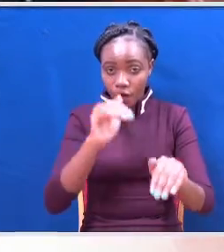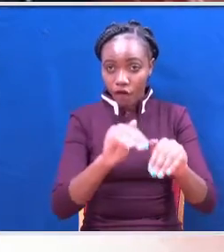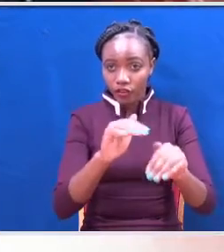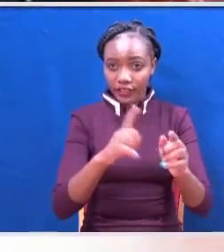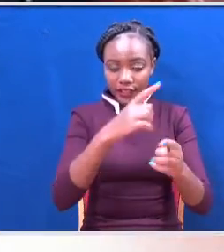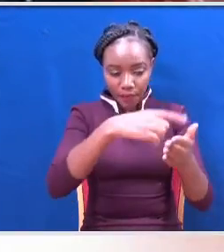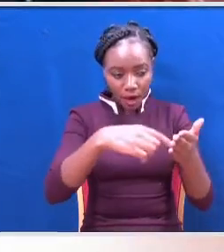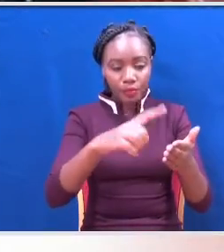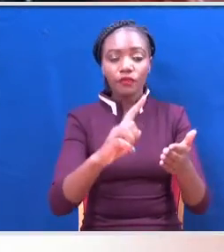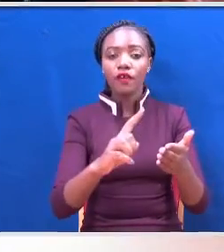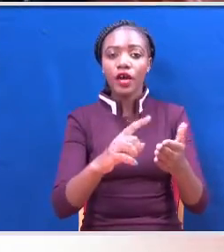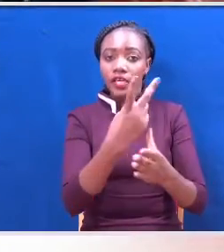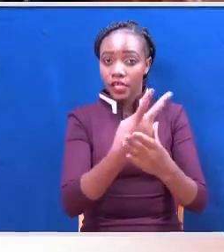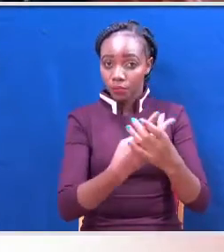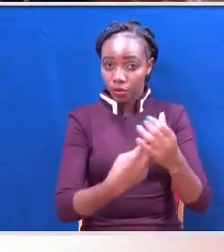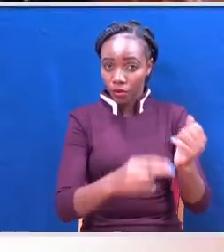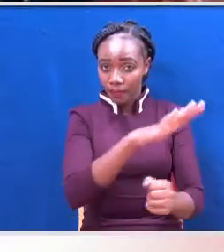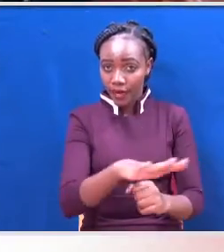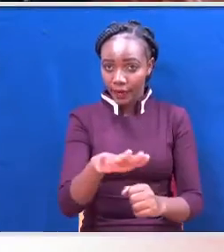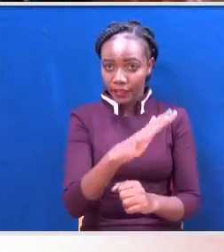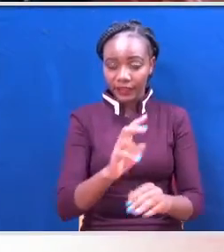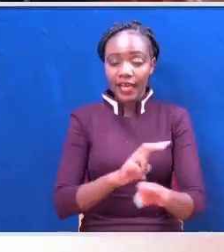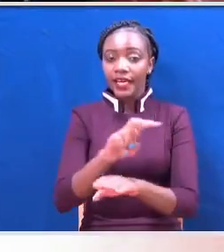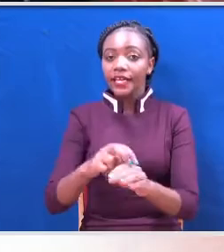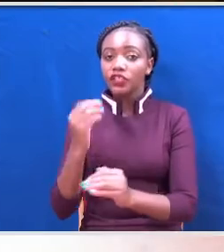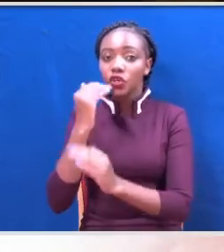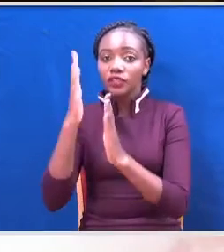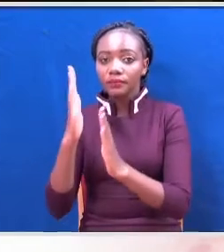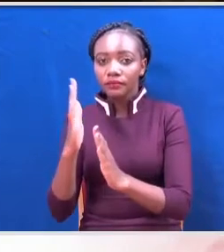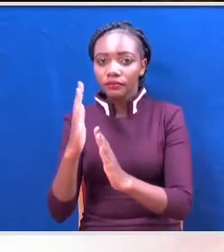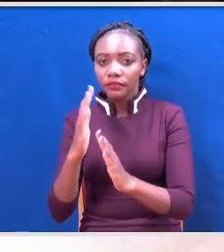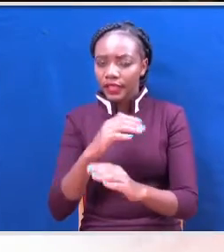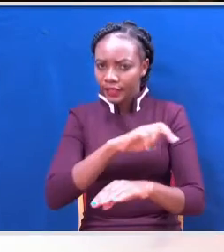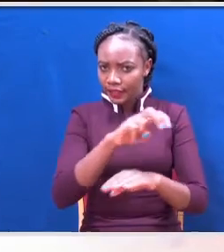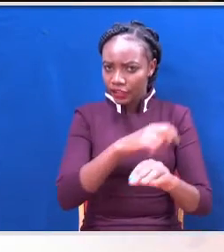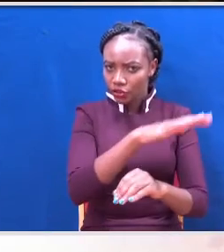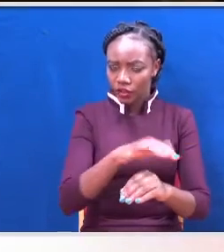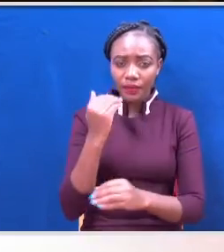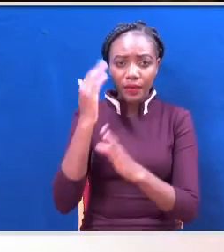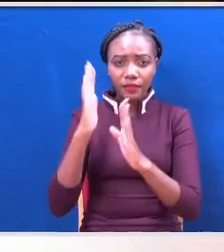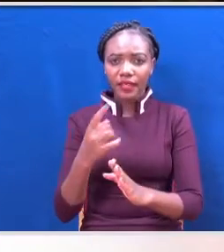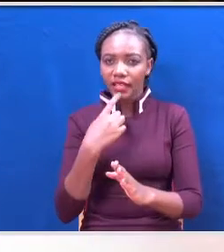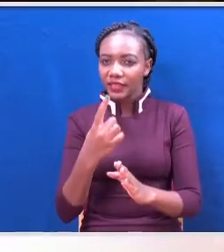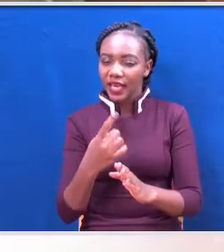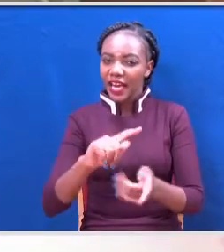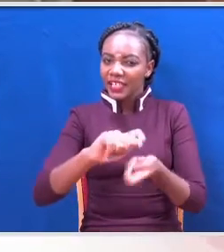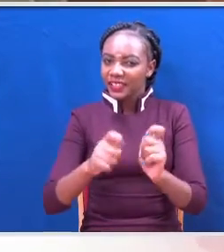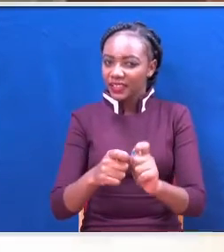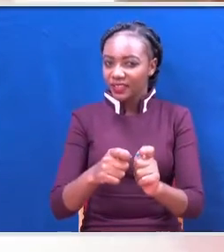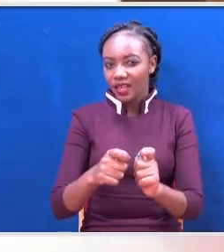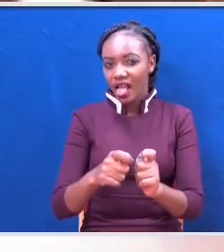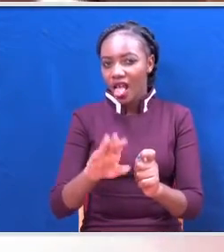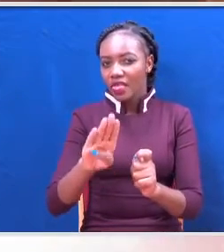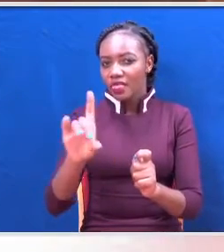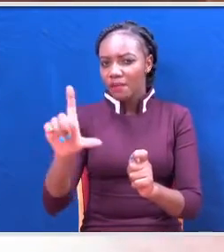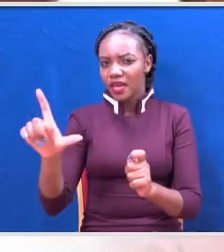in the bicameral House, National Assembly Speaker Justin Muturi has ruled out any possibilities of amending the bill. And